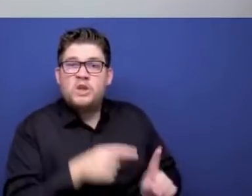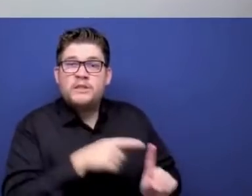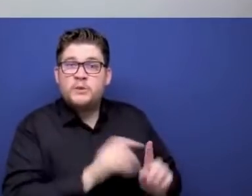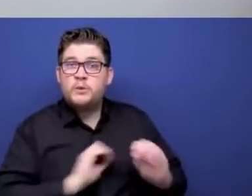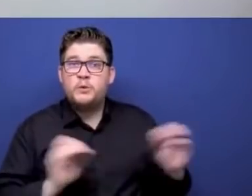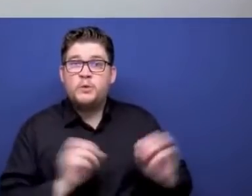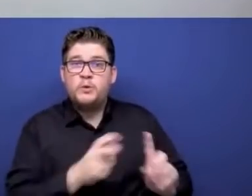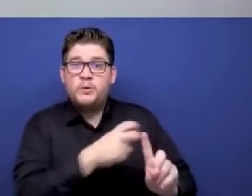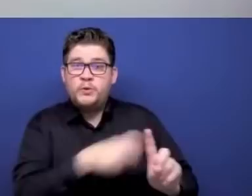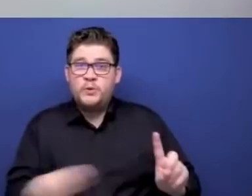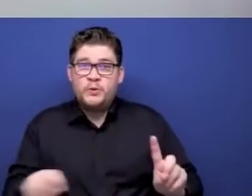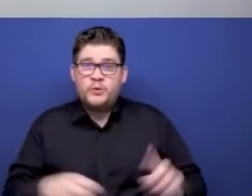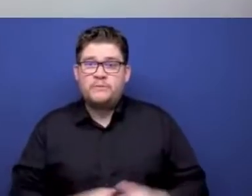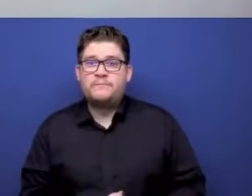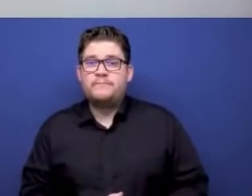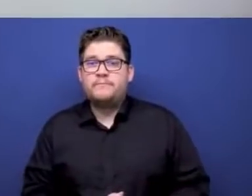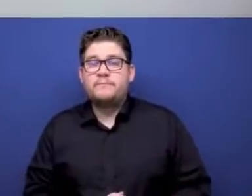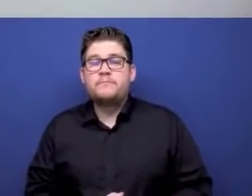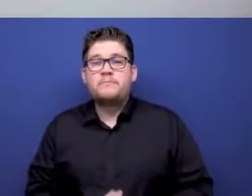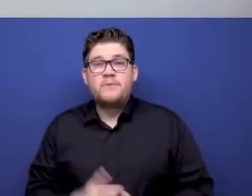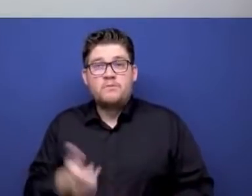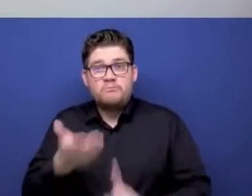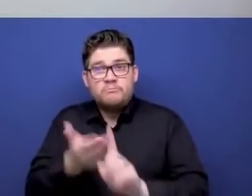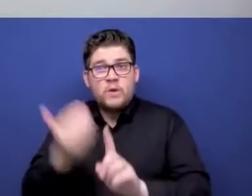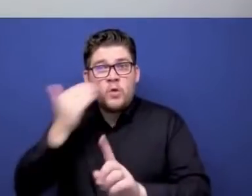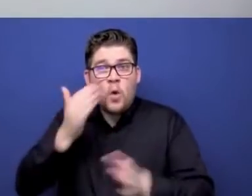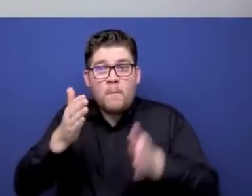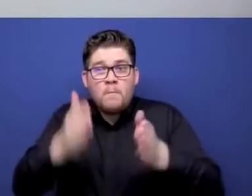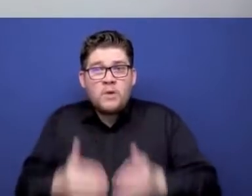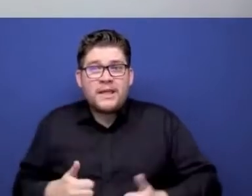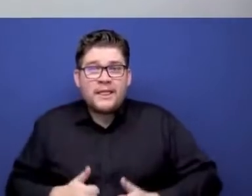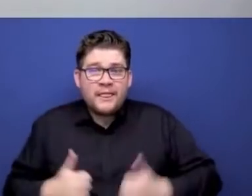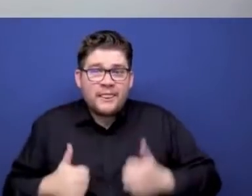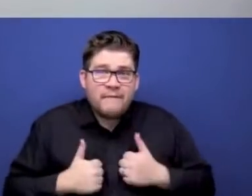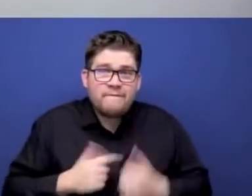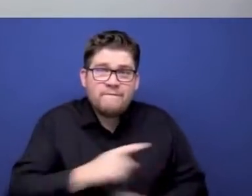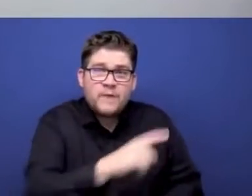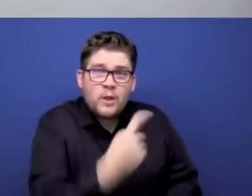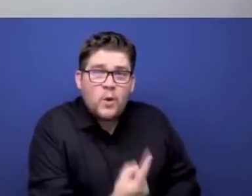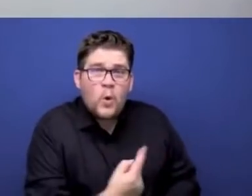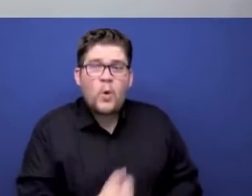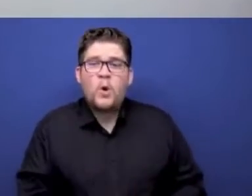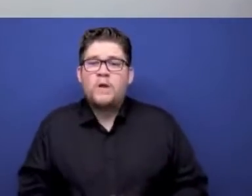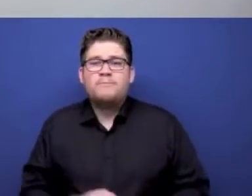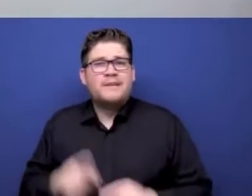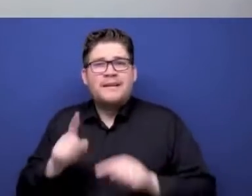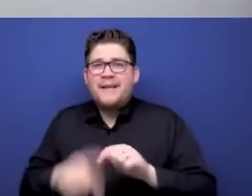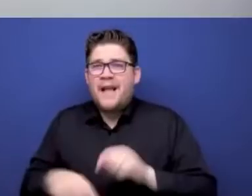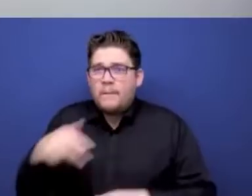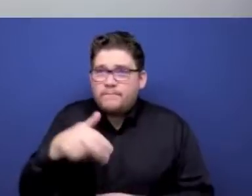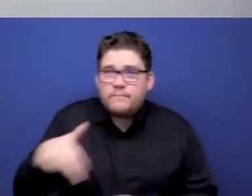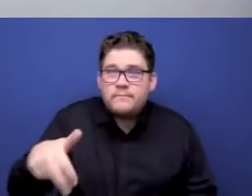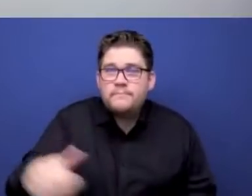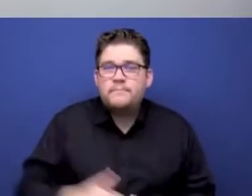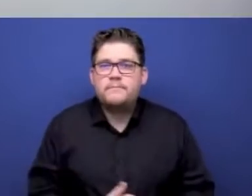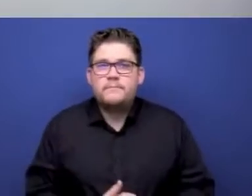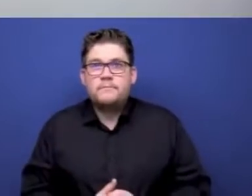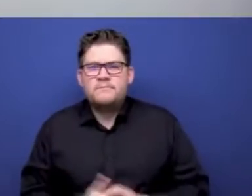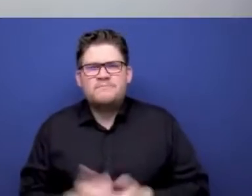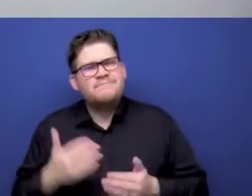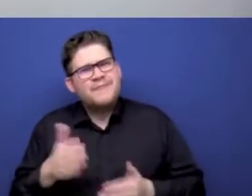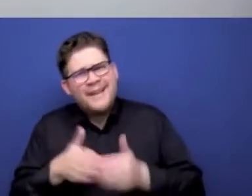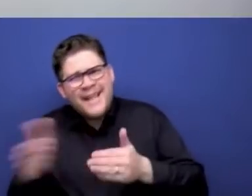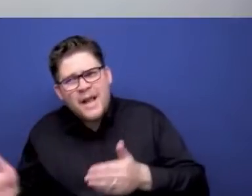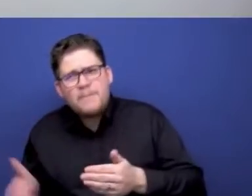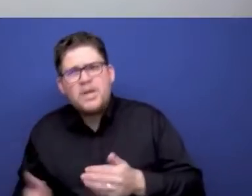very mobile, your neighbors, your friends, check on them and make sure that they have ways to cool down, particularly at